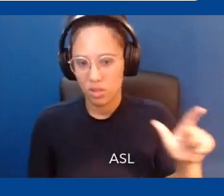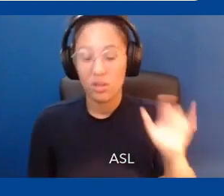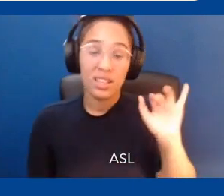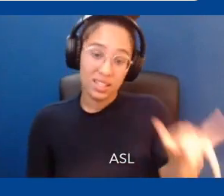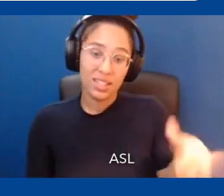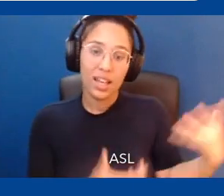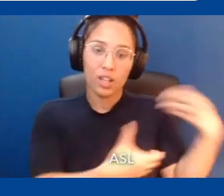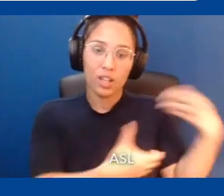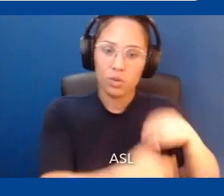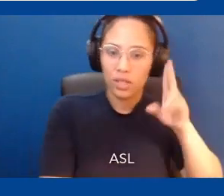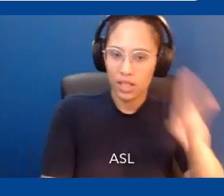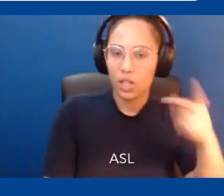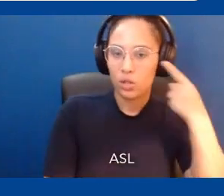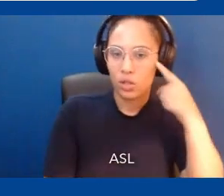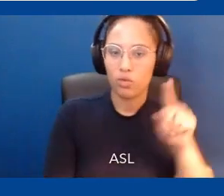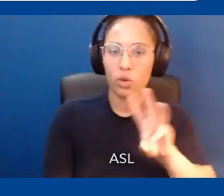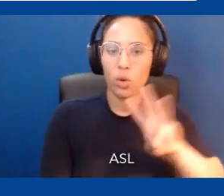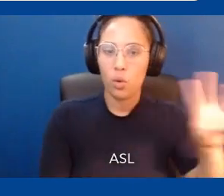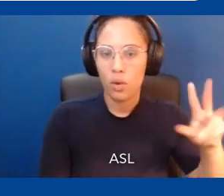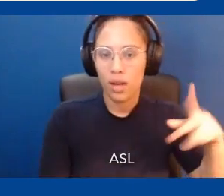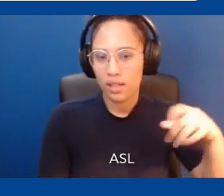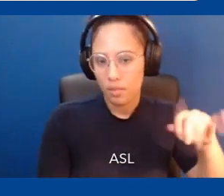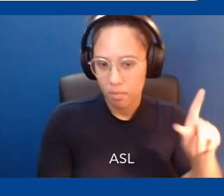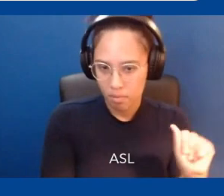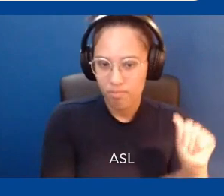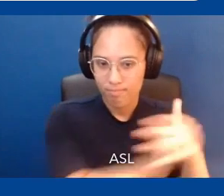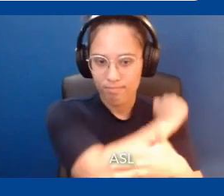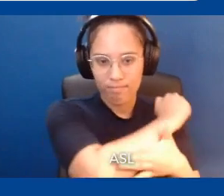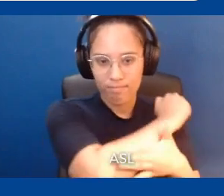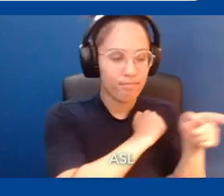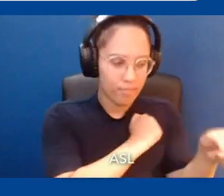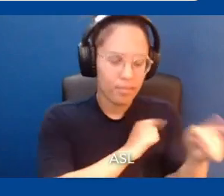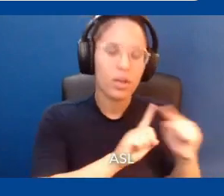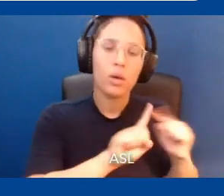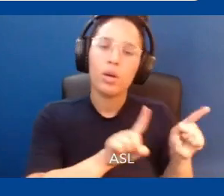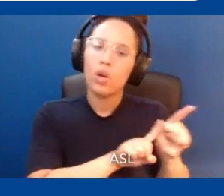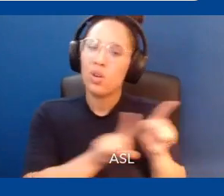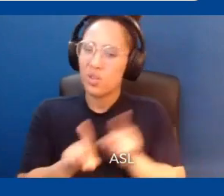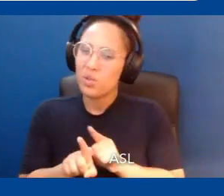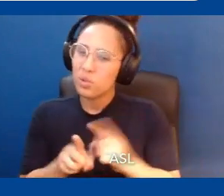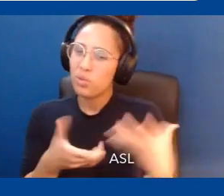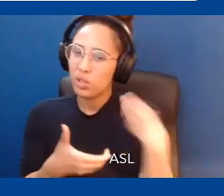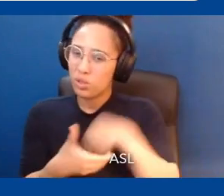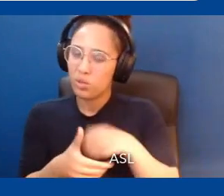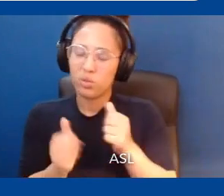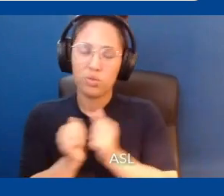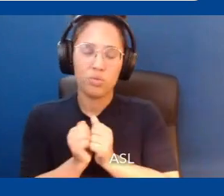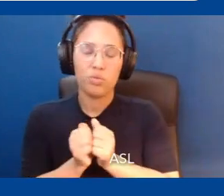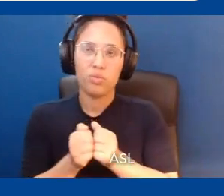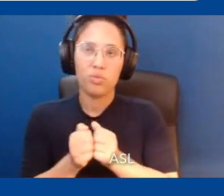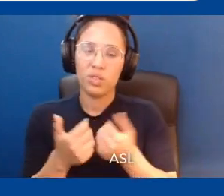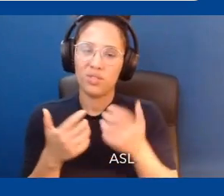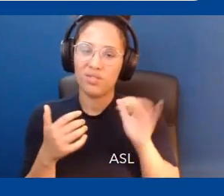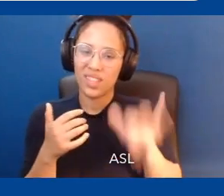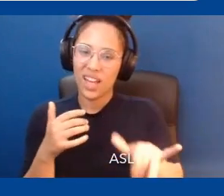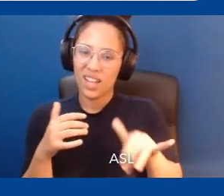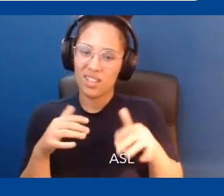of the kind of this kind of colonial expedition in general.